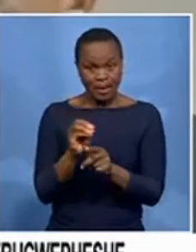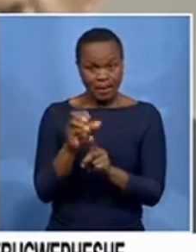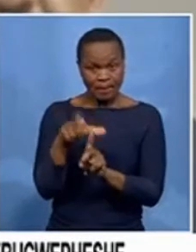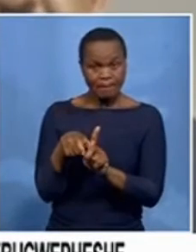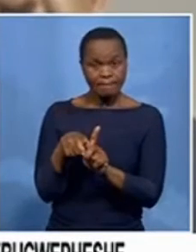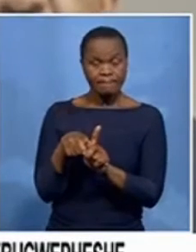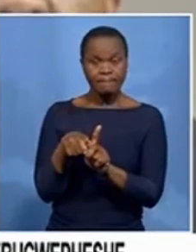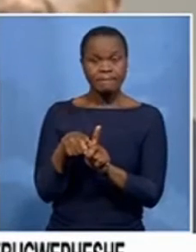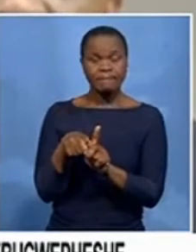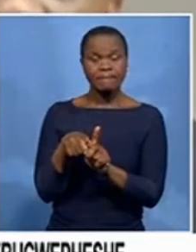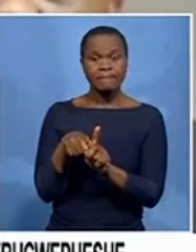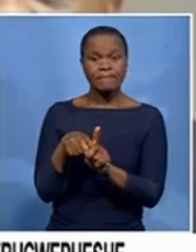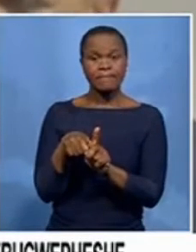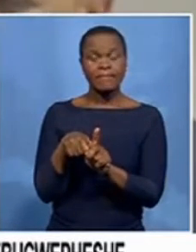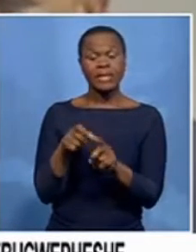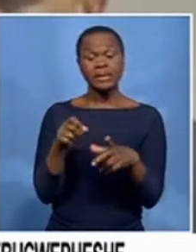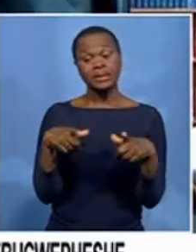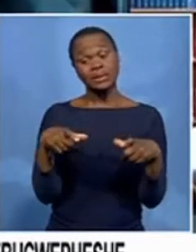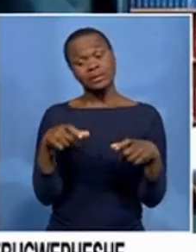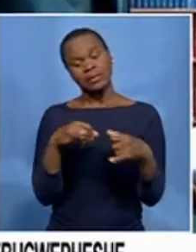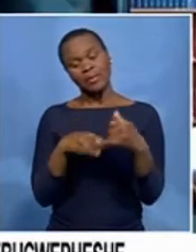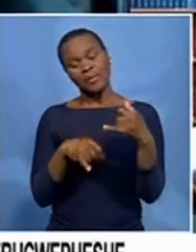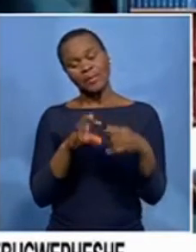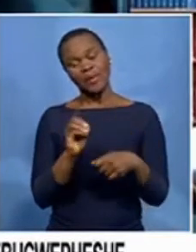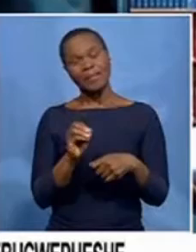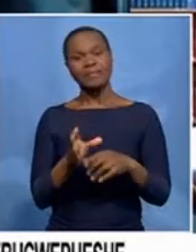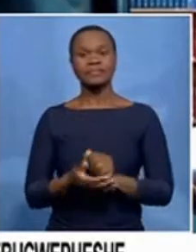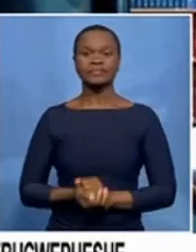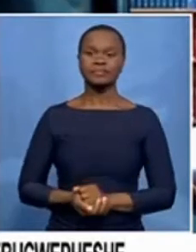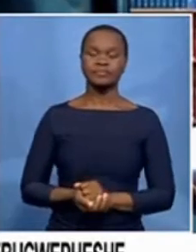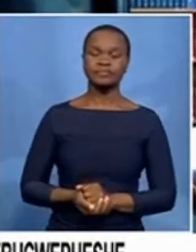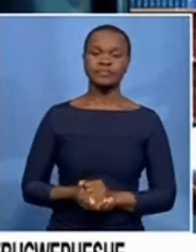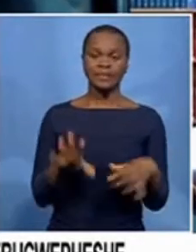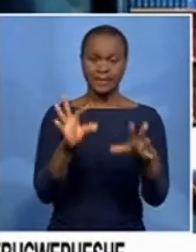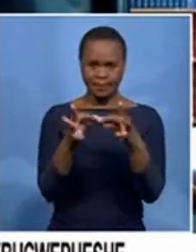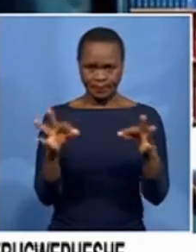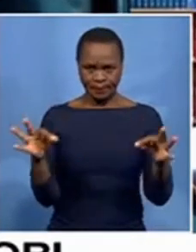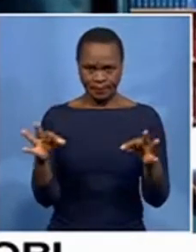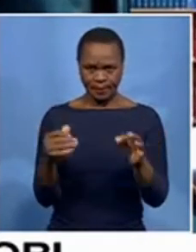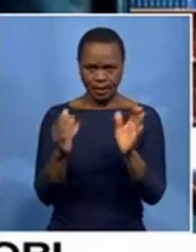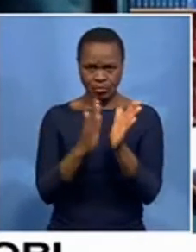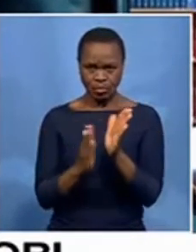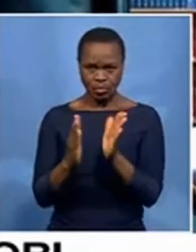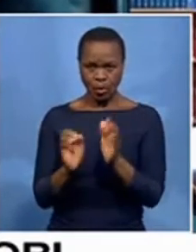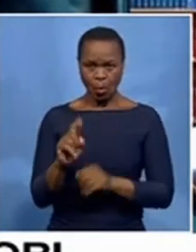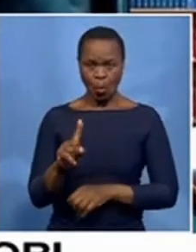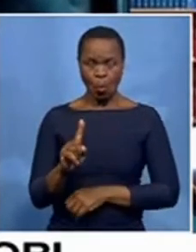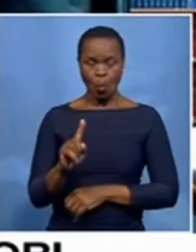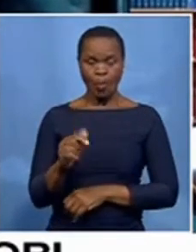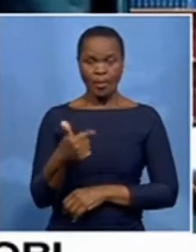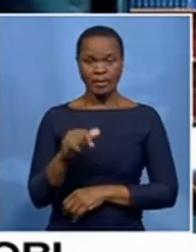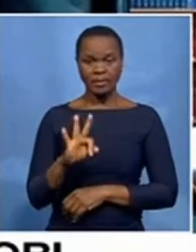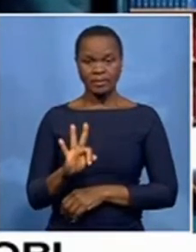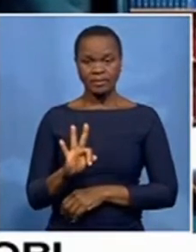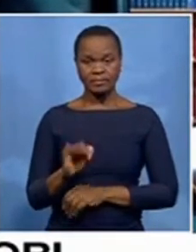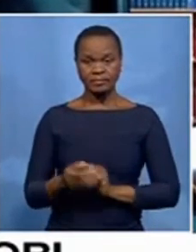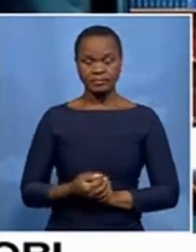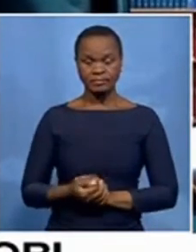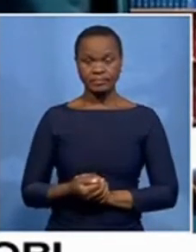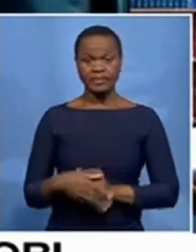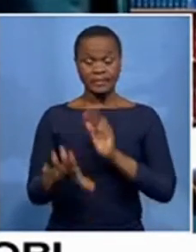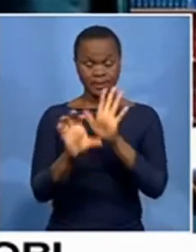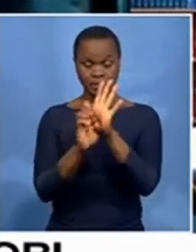they will be hugely mistaken. If one looks at the text of section 173 of the